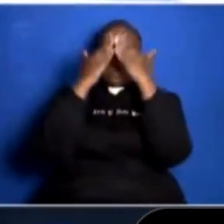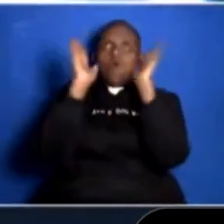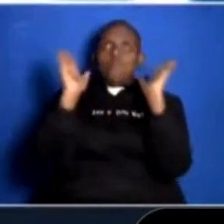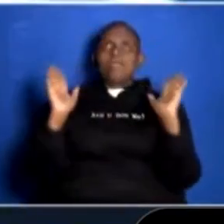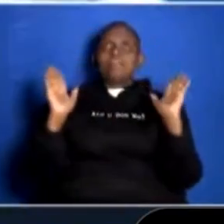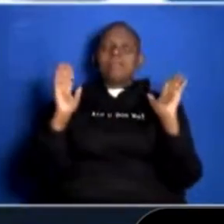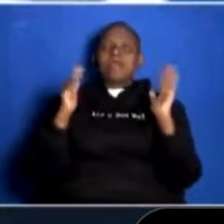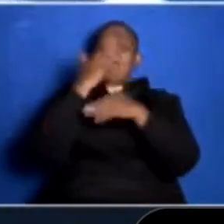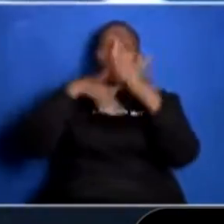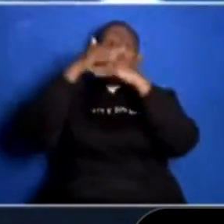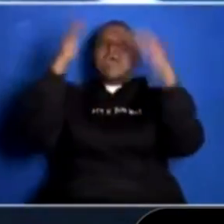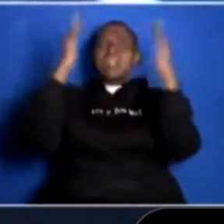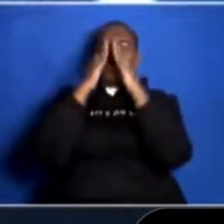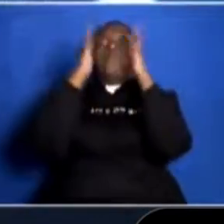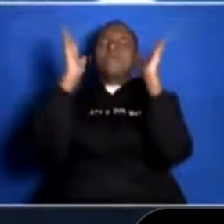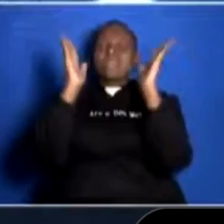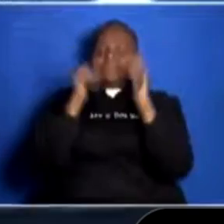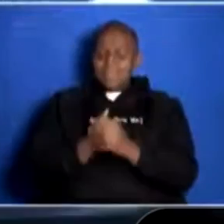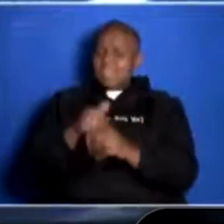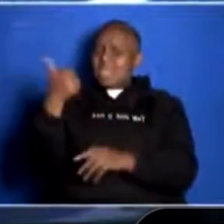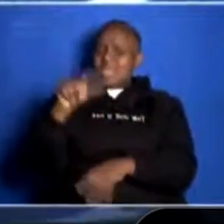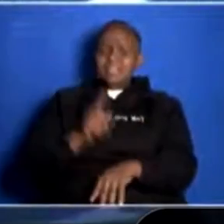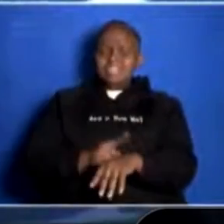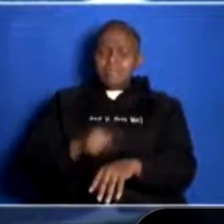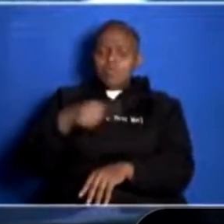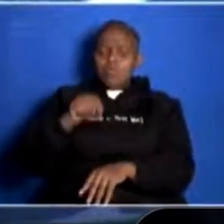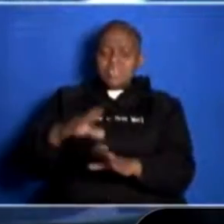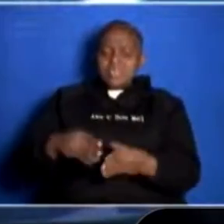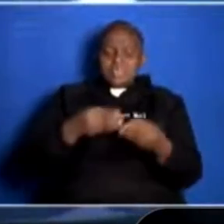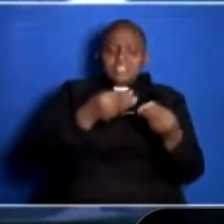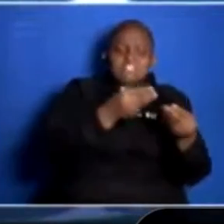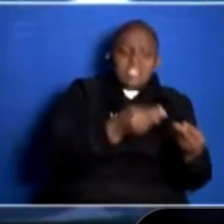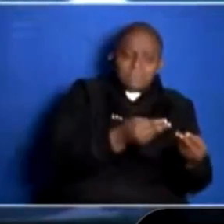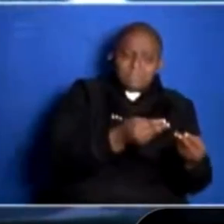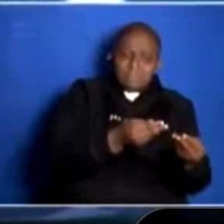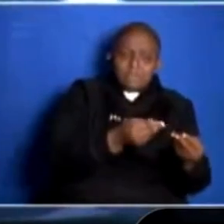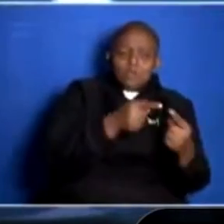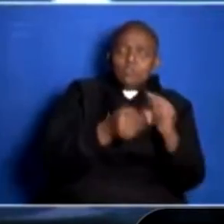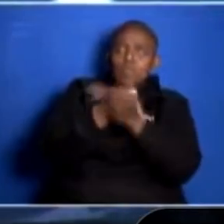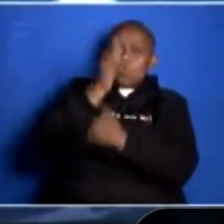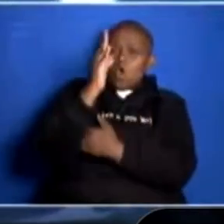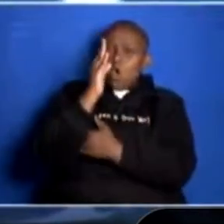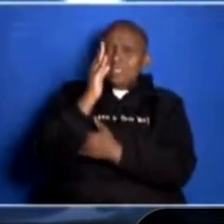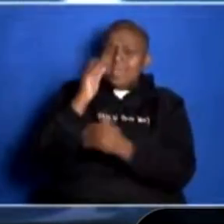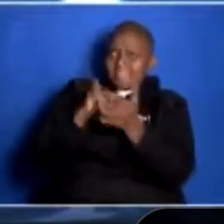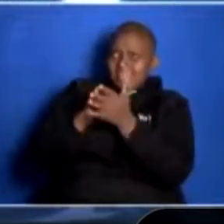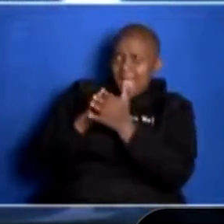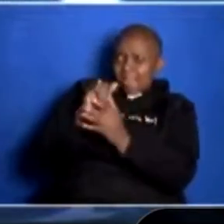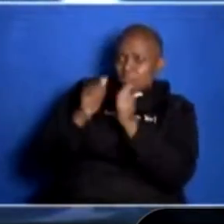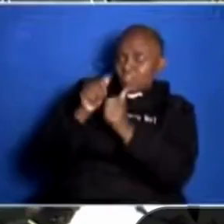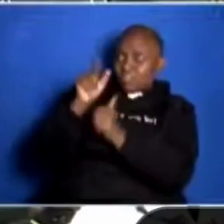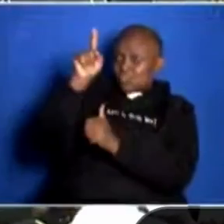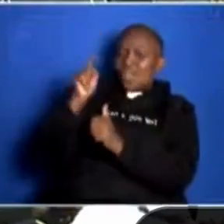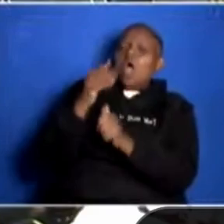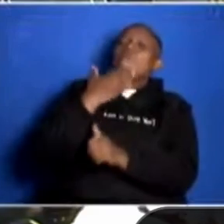Heaven opened. Whenever we give to God that which he wants, he will open